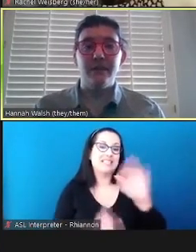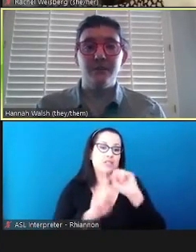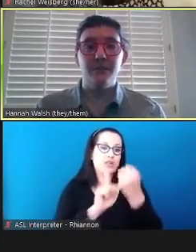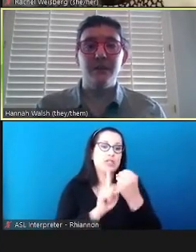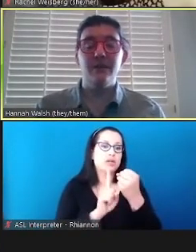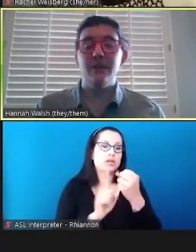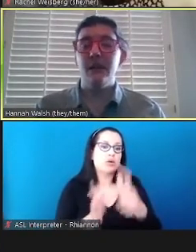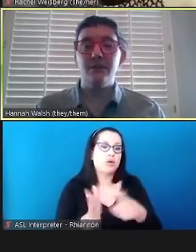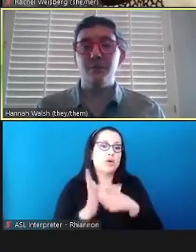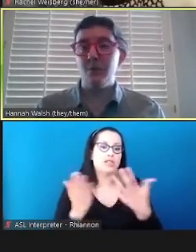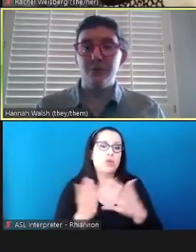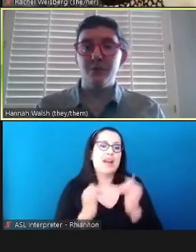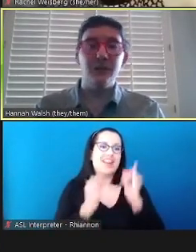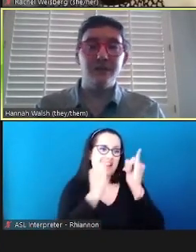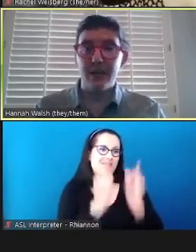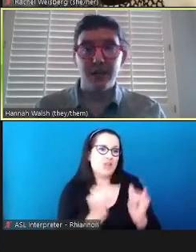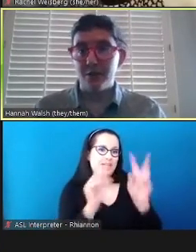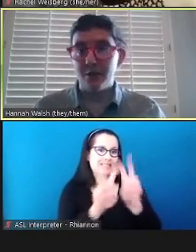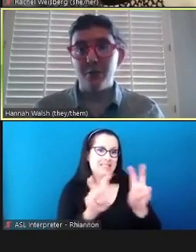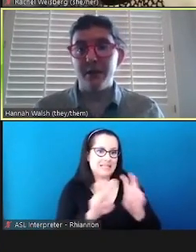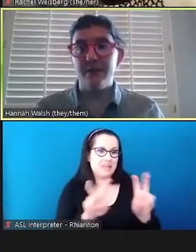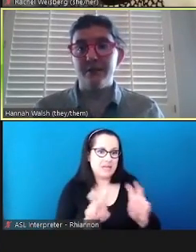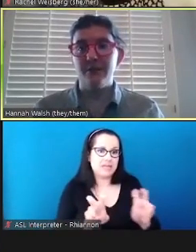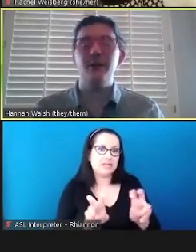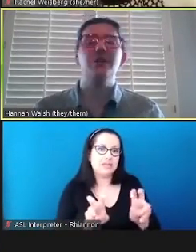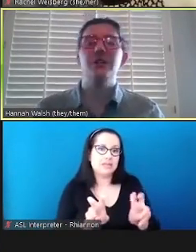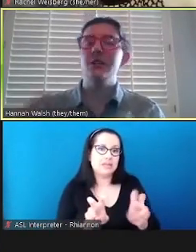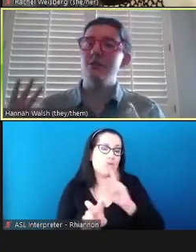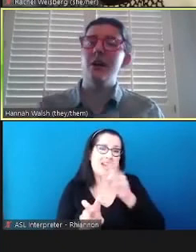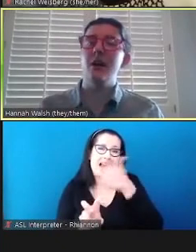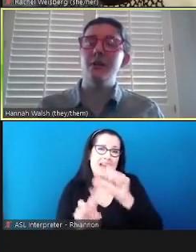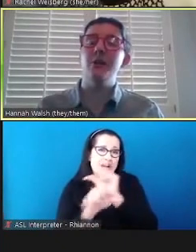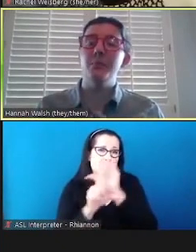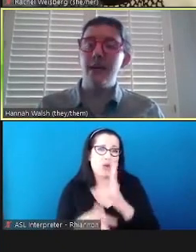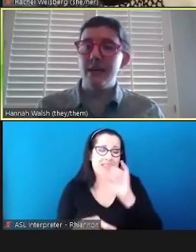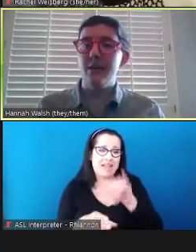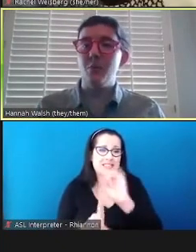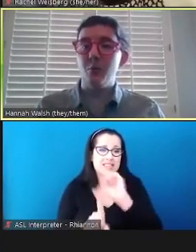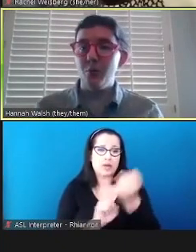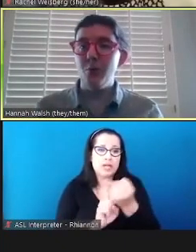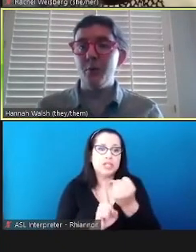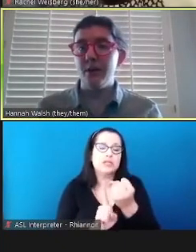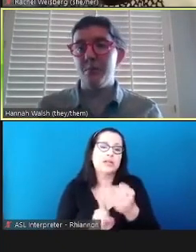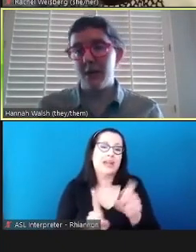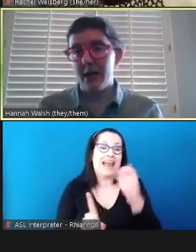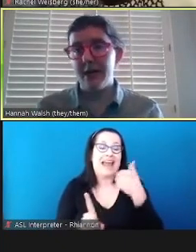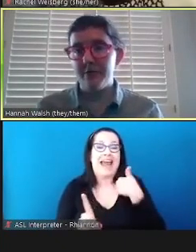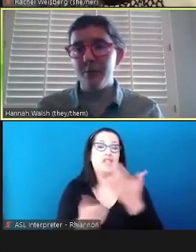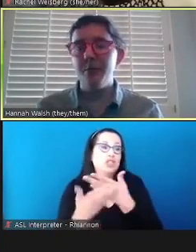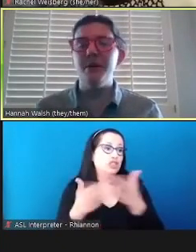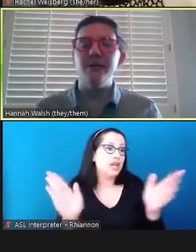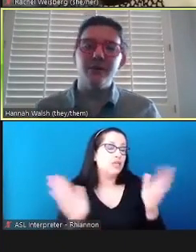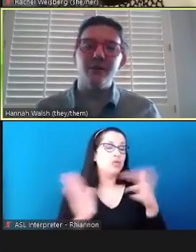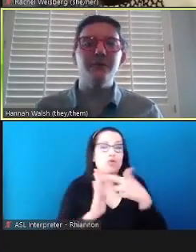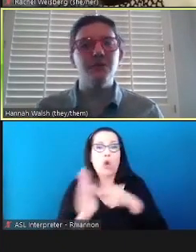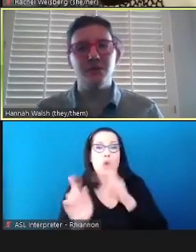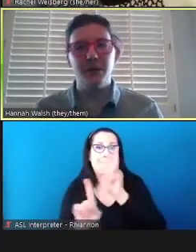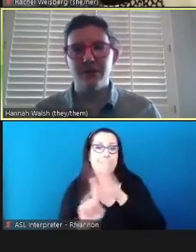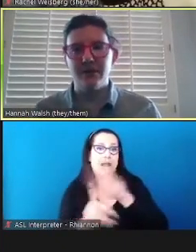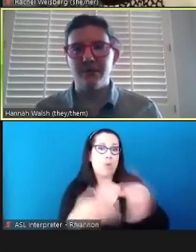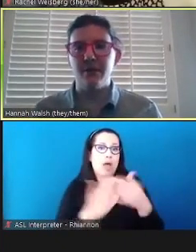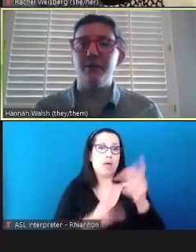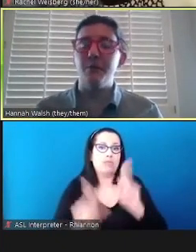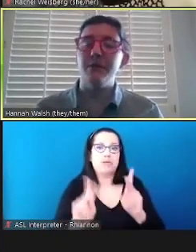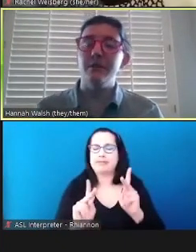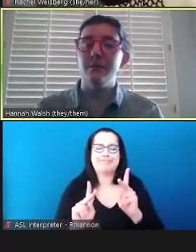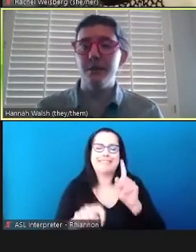individualized assessment as well as any other employee in this situation. There's not really a blanket rule we can apply to everyone because everyone's situation